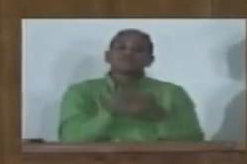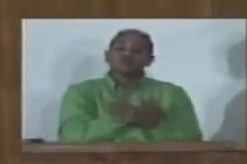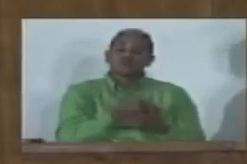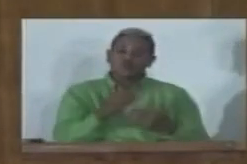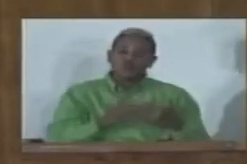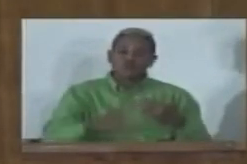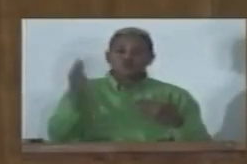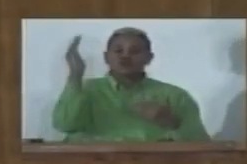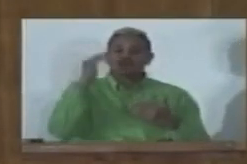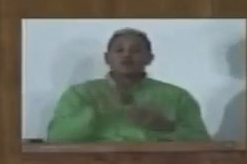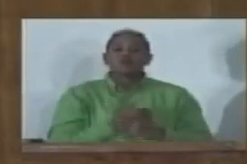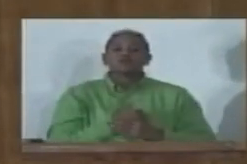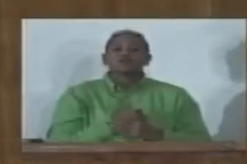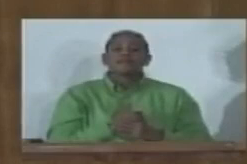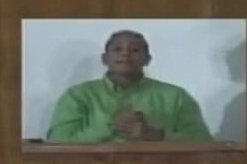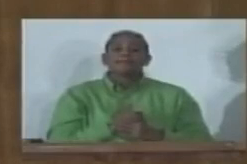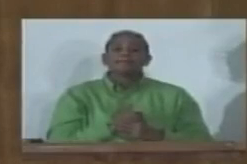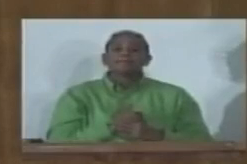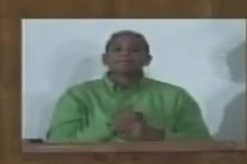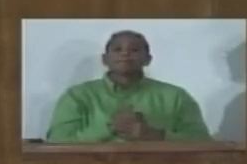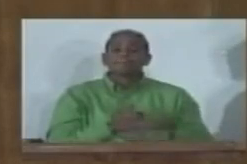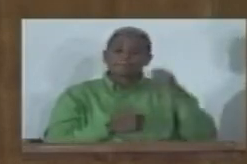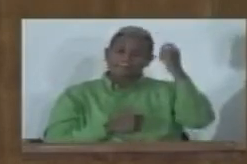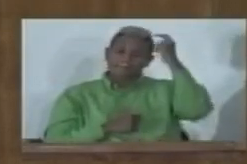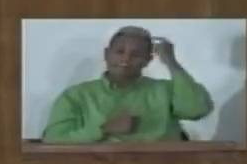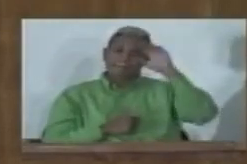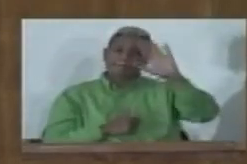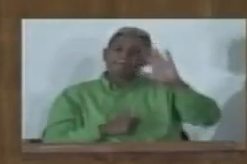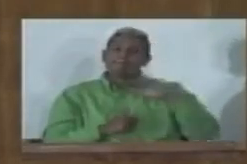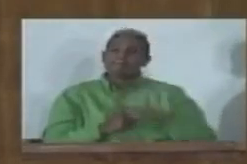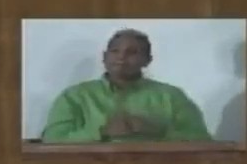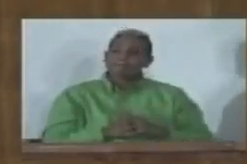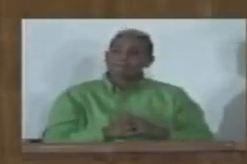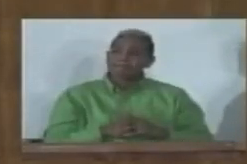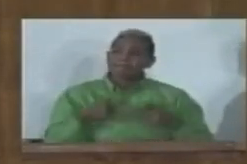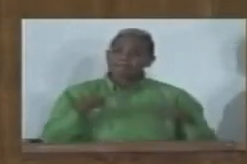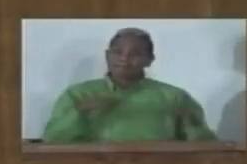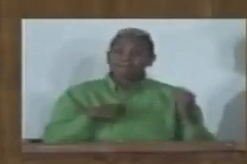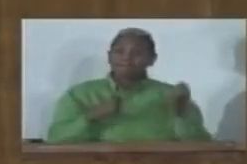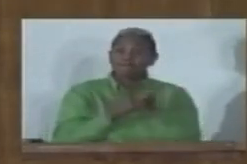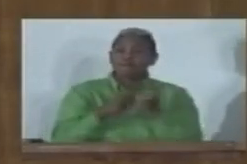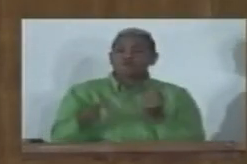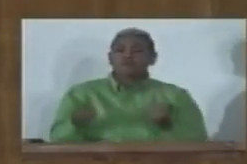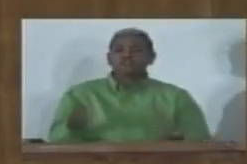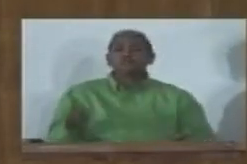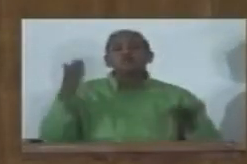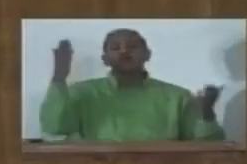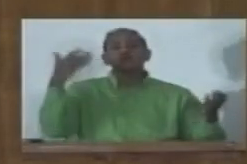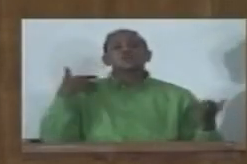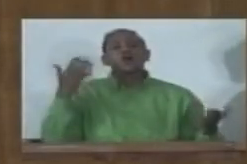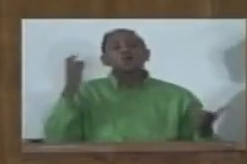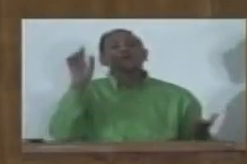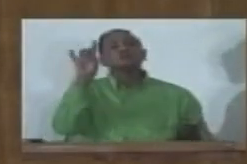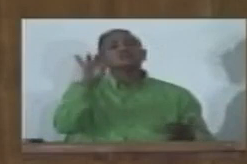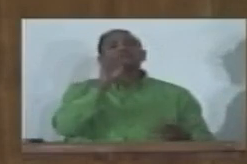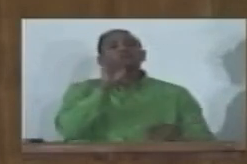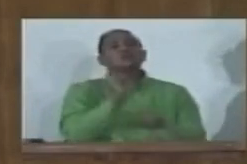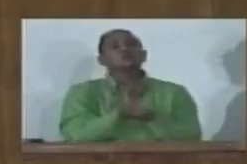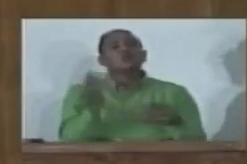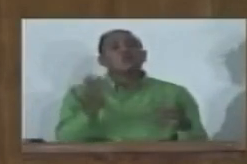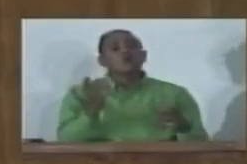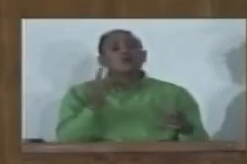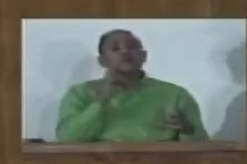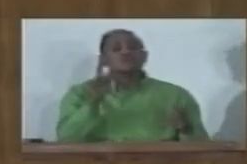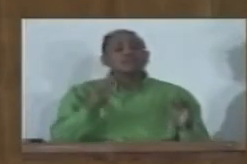forward. However, Mr. President, while I support this proposal, I want us to ensure that